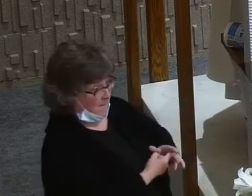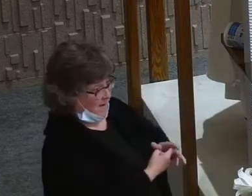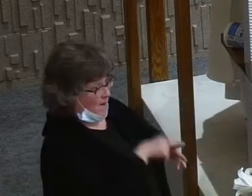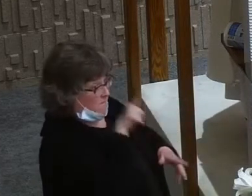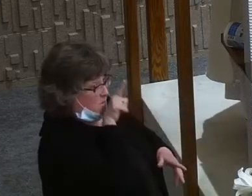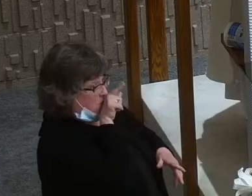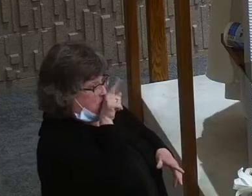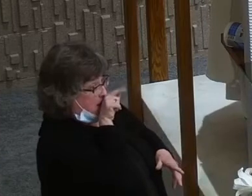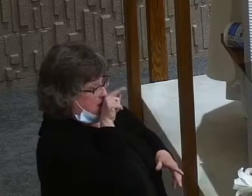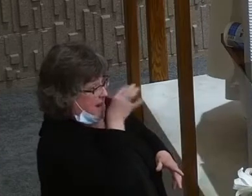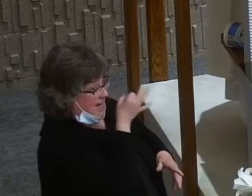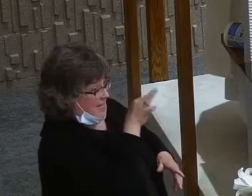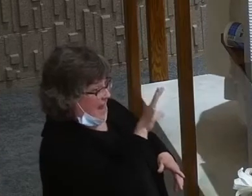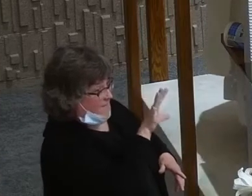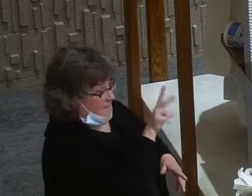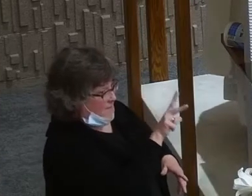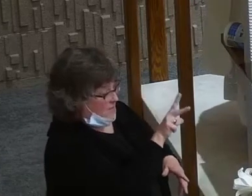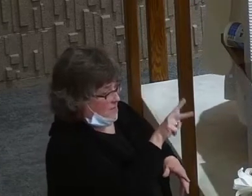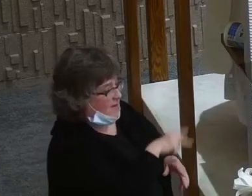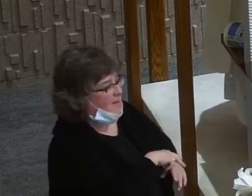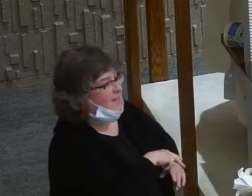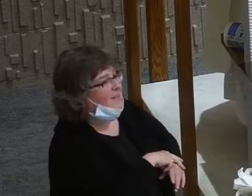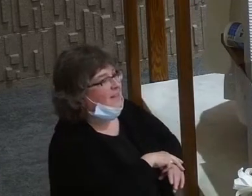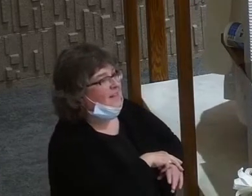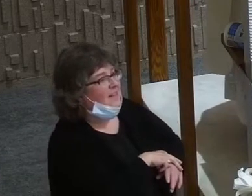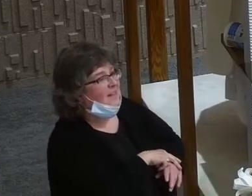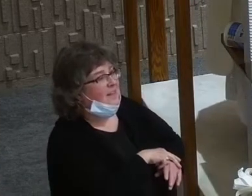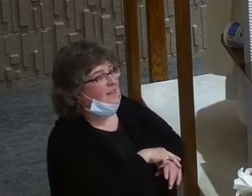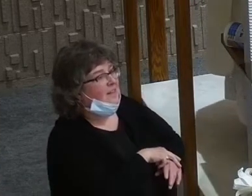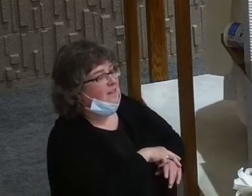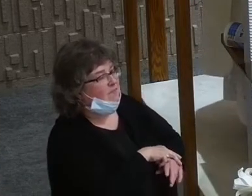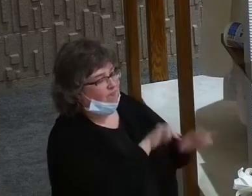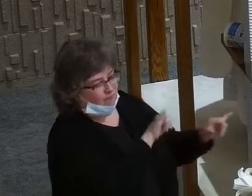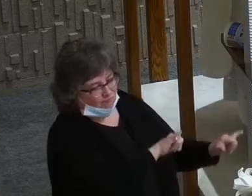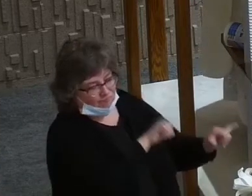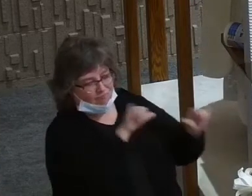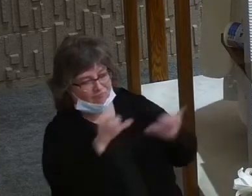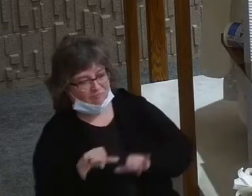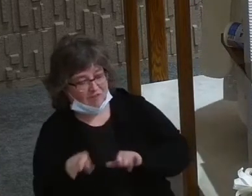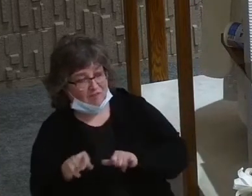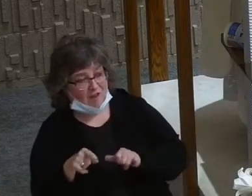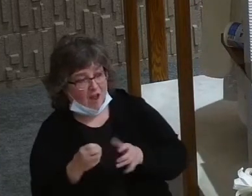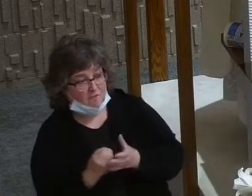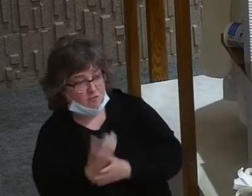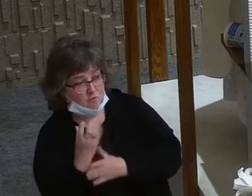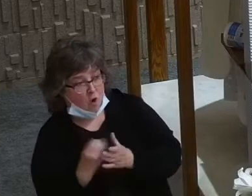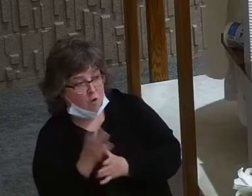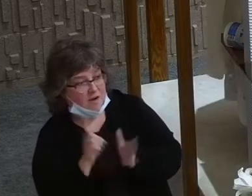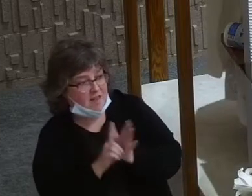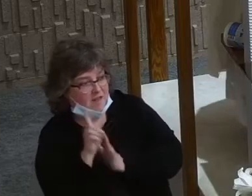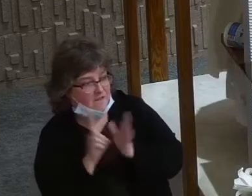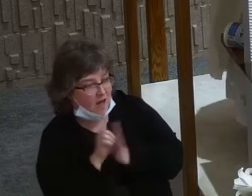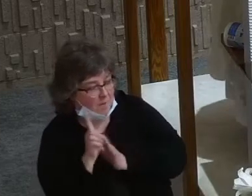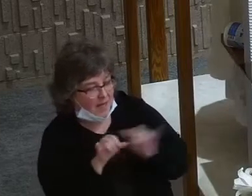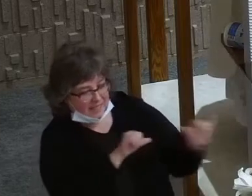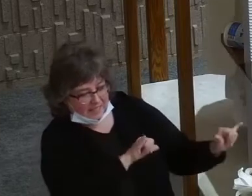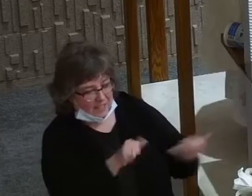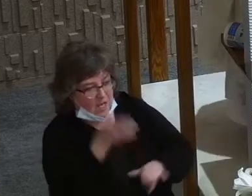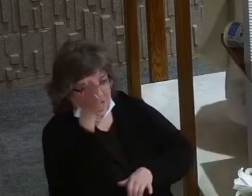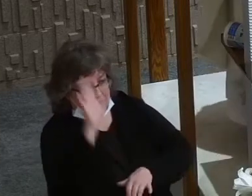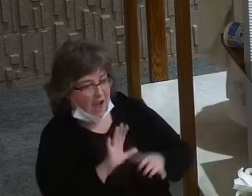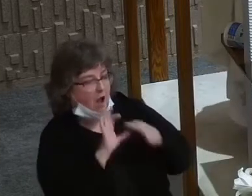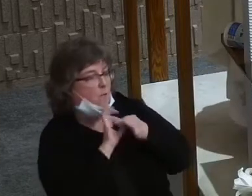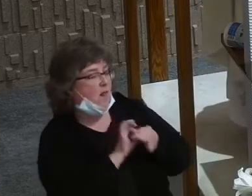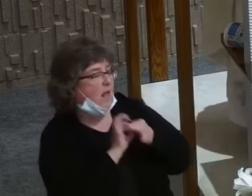of Peeps from 1953, and I paralleled the way that they've grown and developed, and paralleled that to